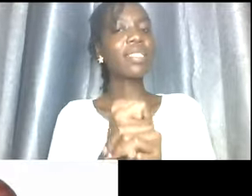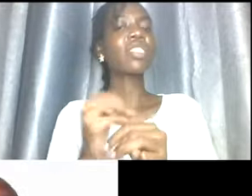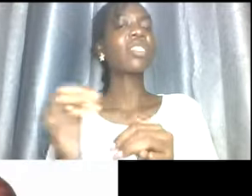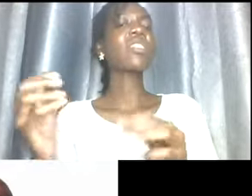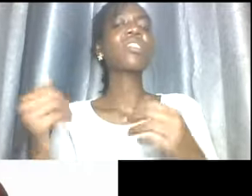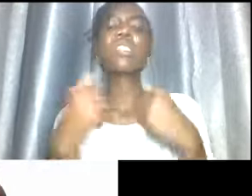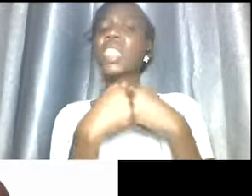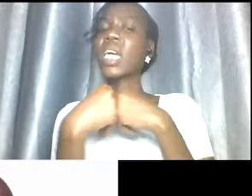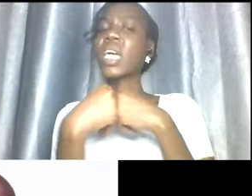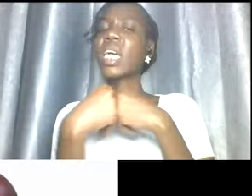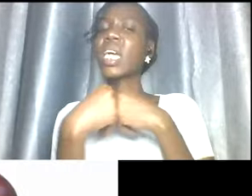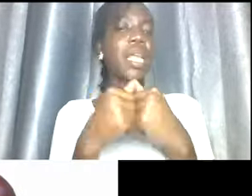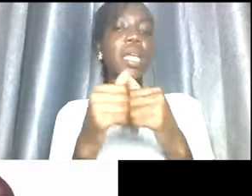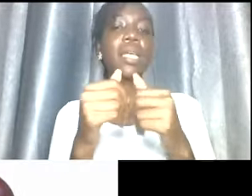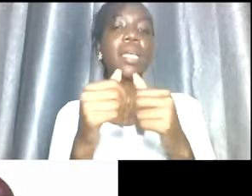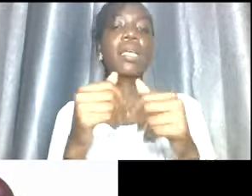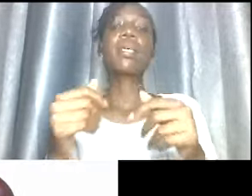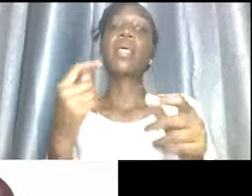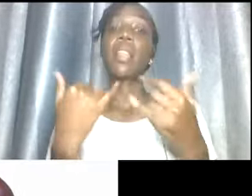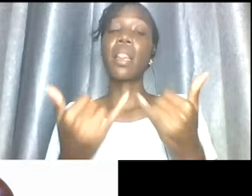on to number 5 now.